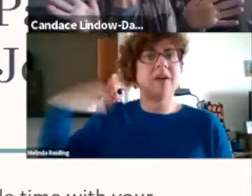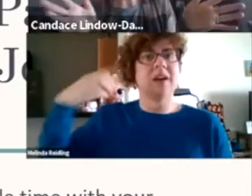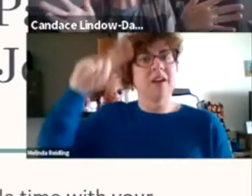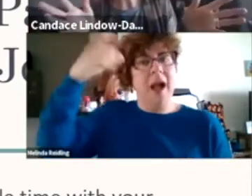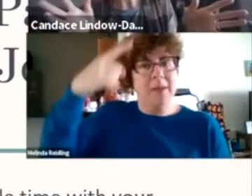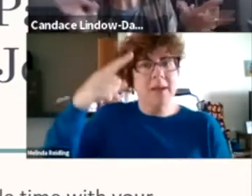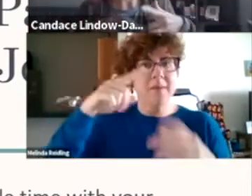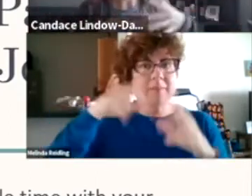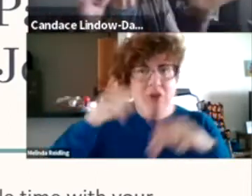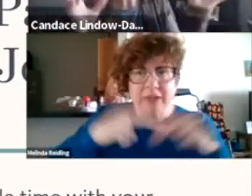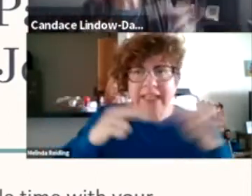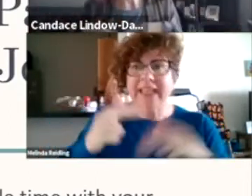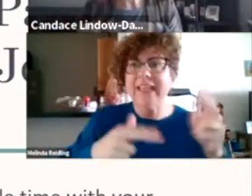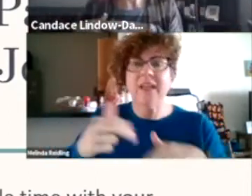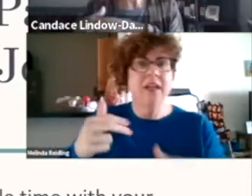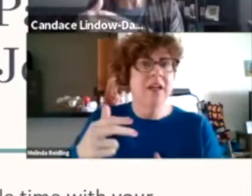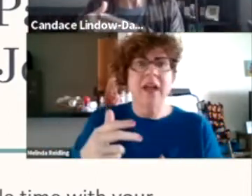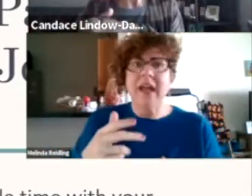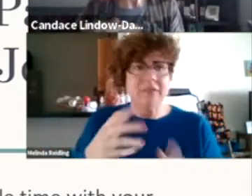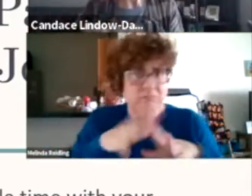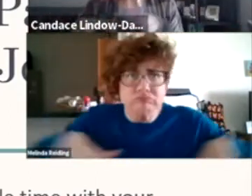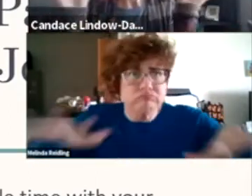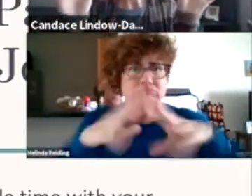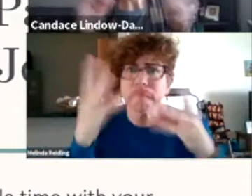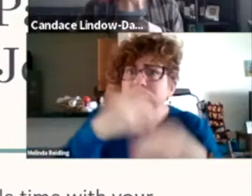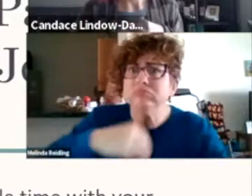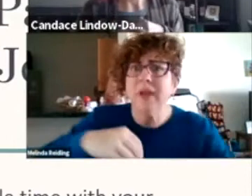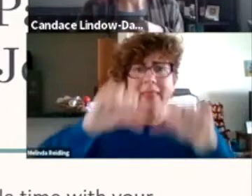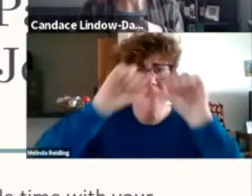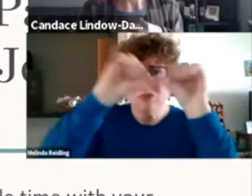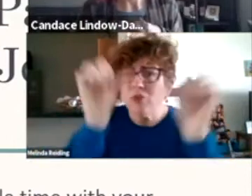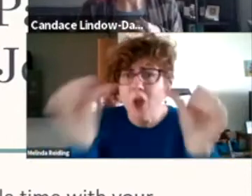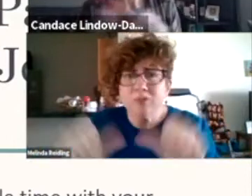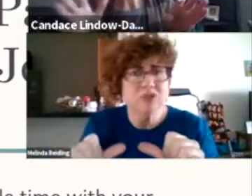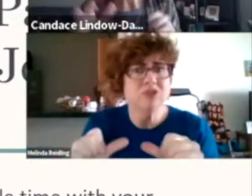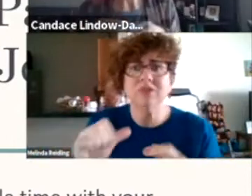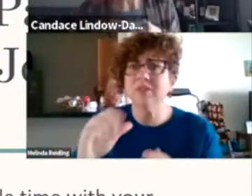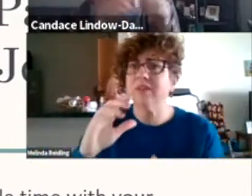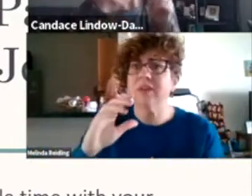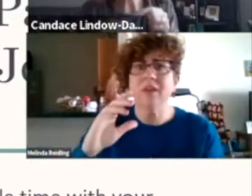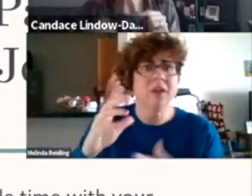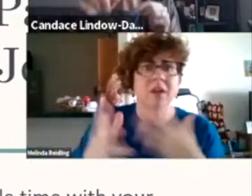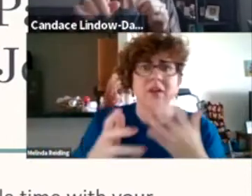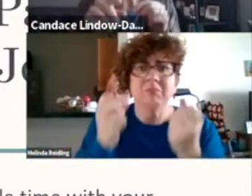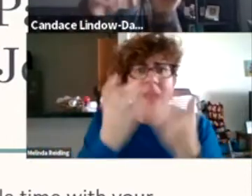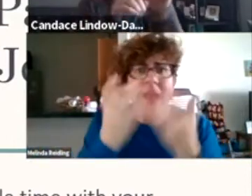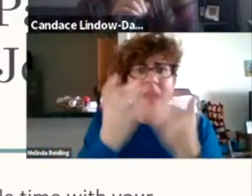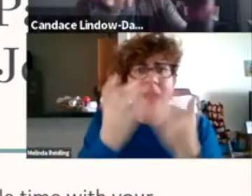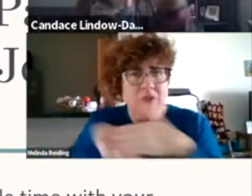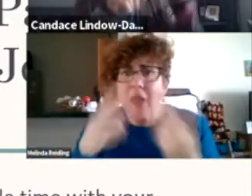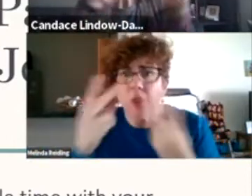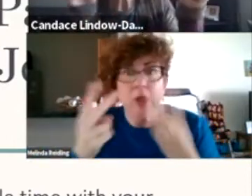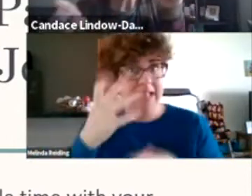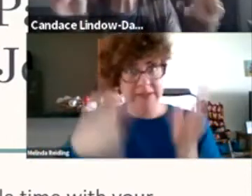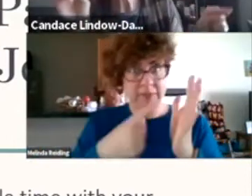grounds are beautiful. And there's sculptures and all sorts of, things to go look at. And sometimes we'd even go into the capitol and